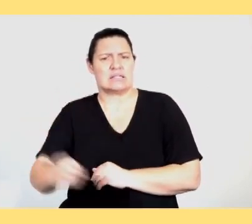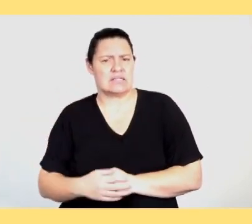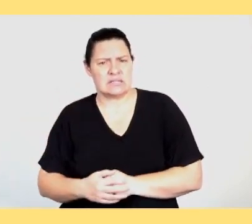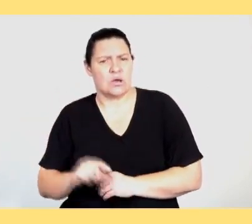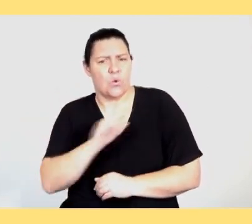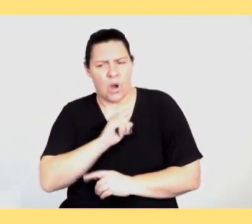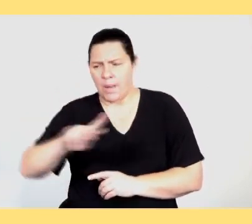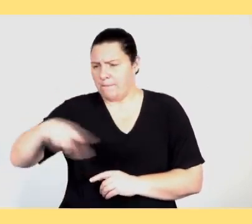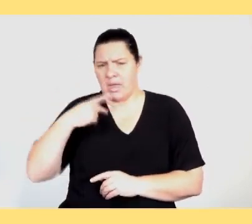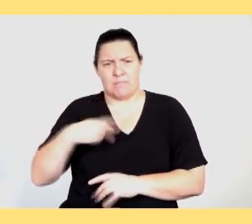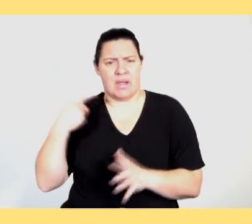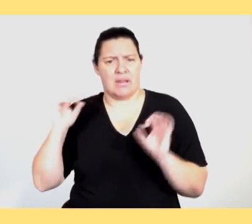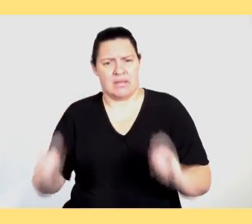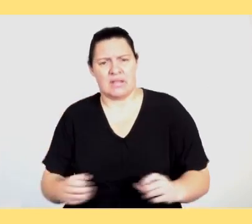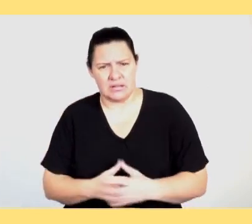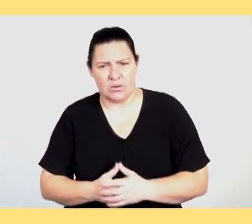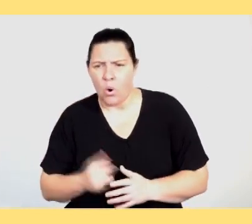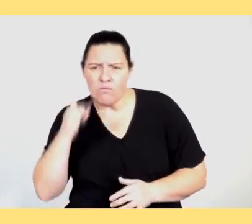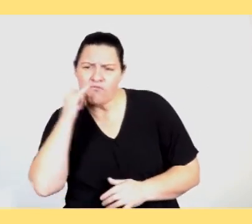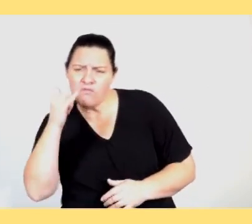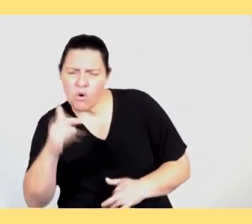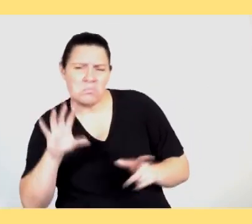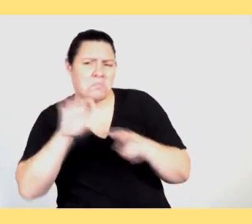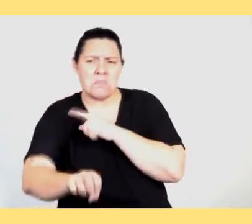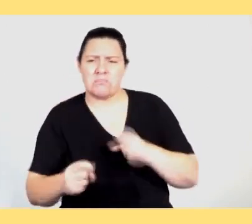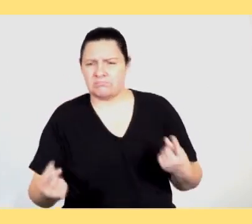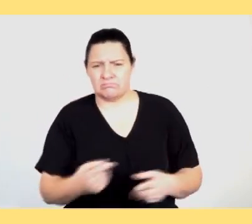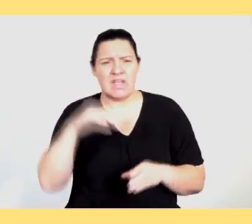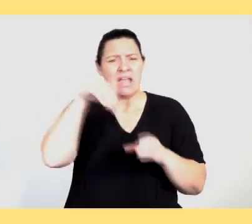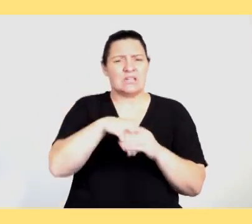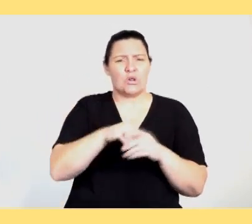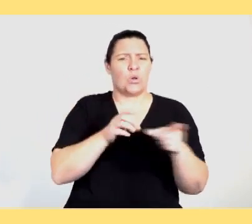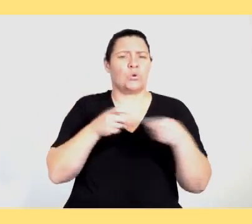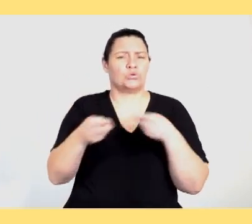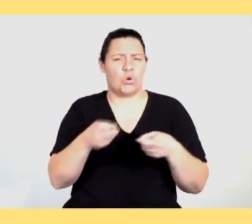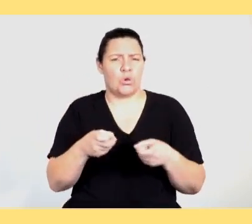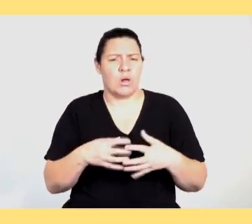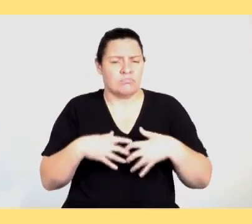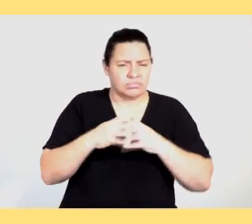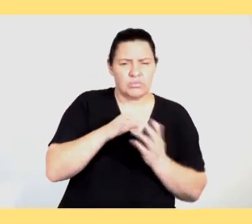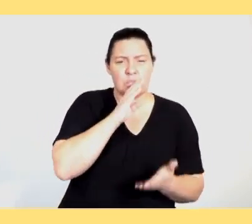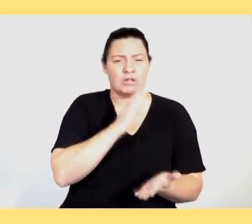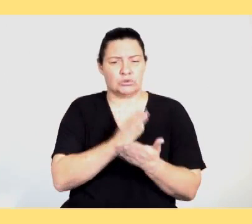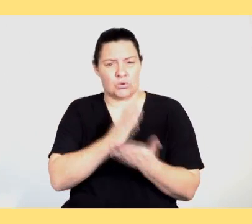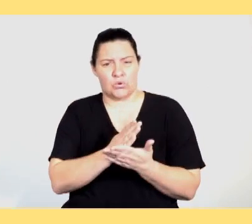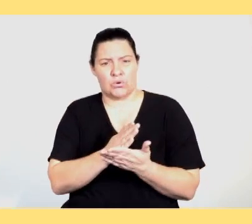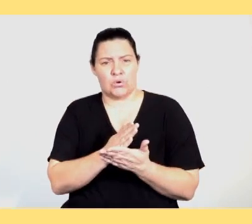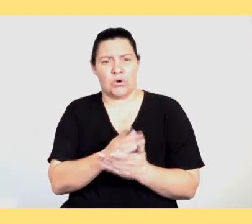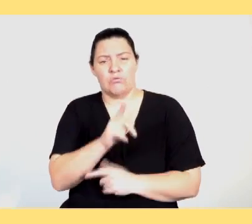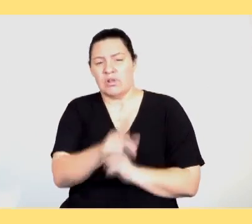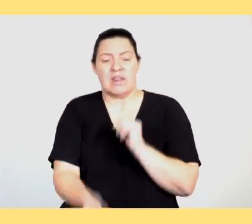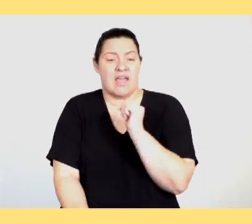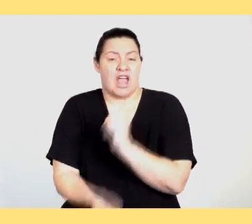75,890 due to debtors that could not be reached. What internal control measures can Maggie put in place to ensure